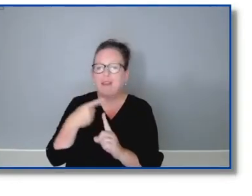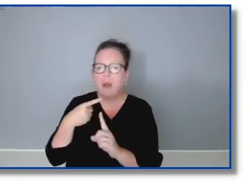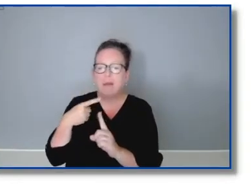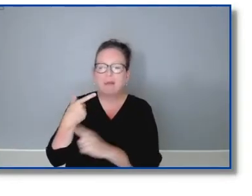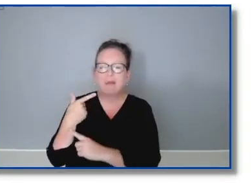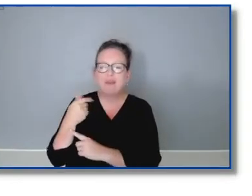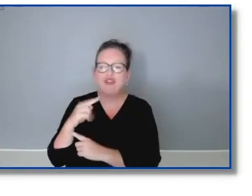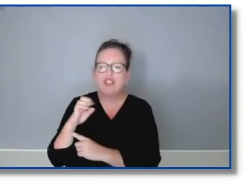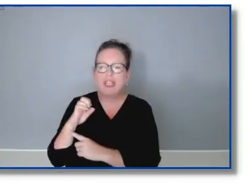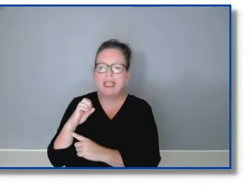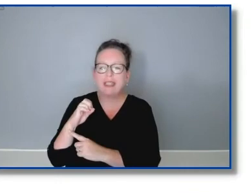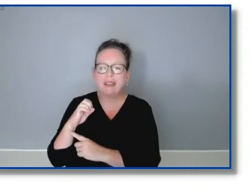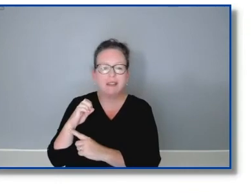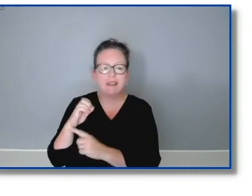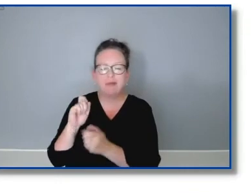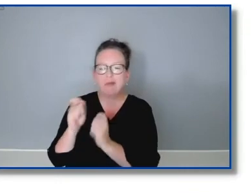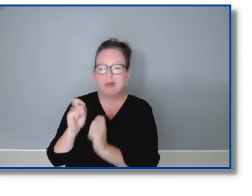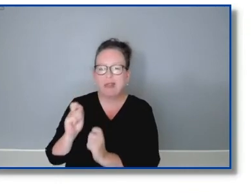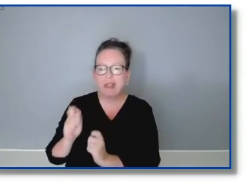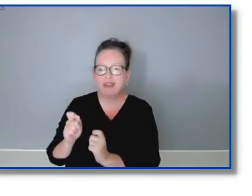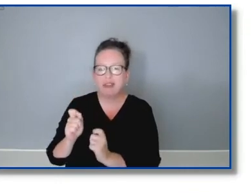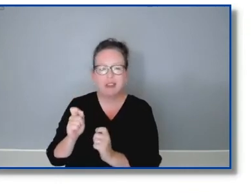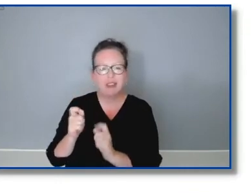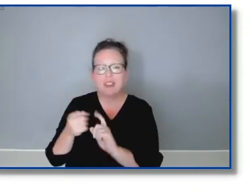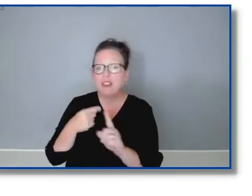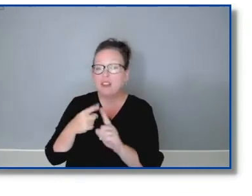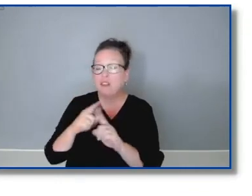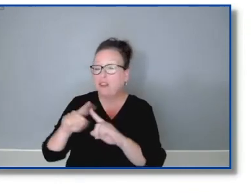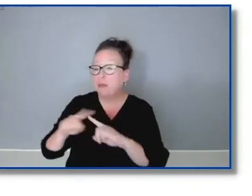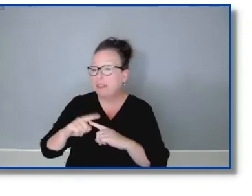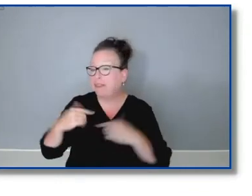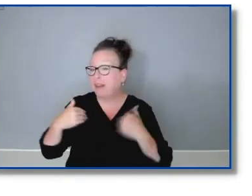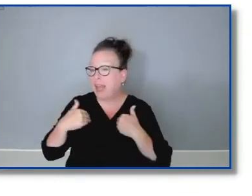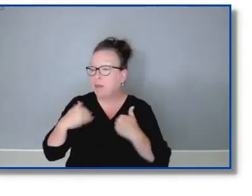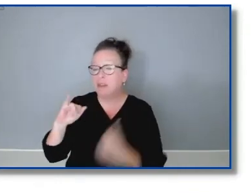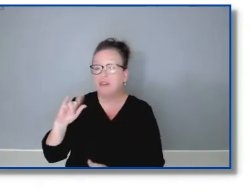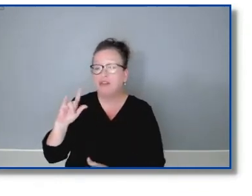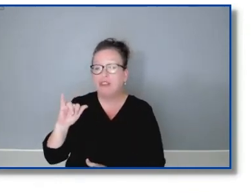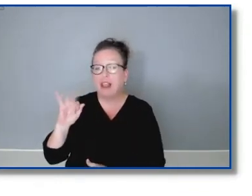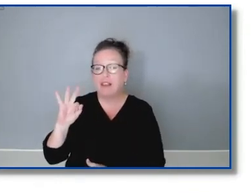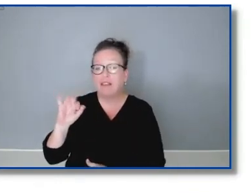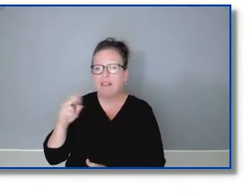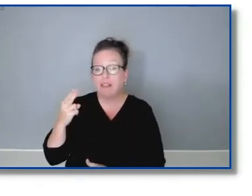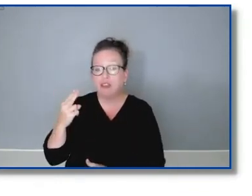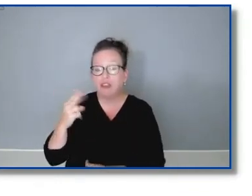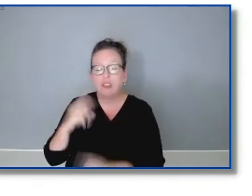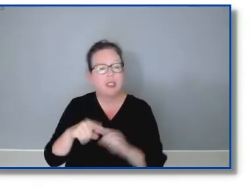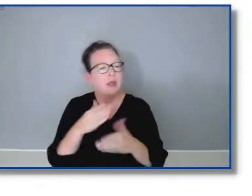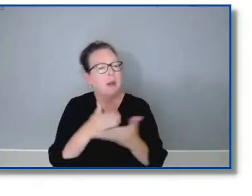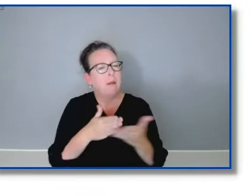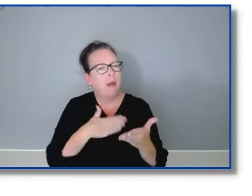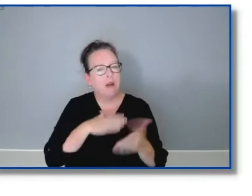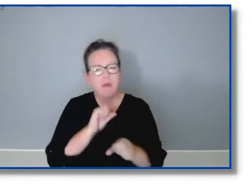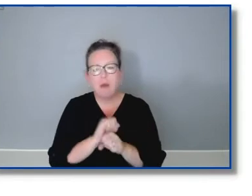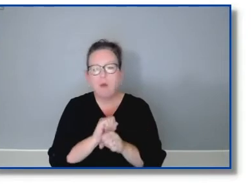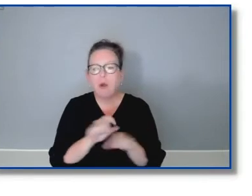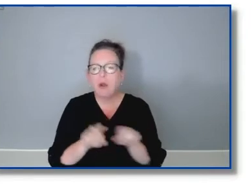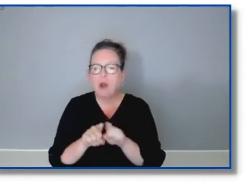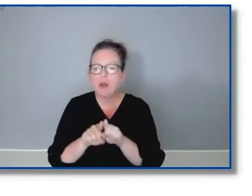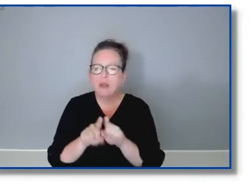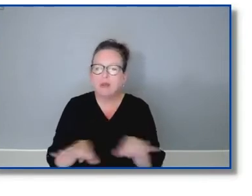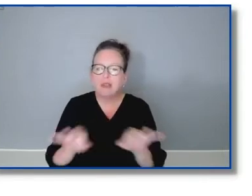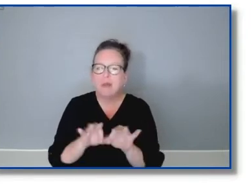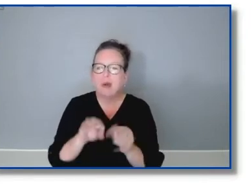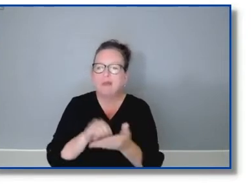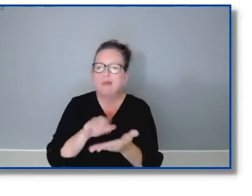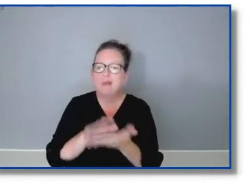from corals and jellyfish. Part of my work is also documenting various knowledge systems and